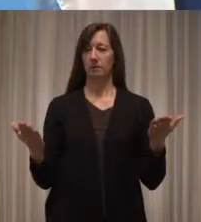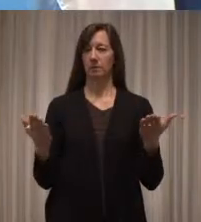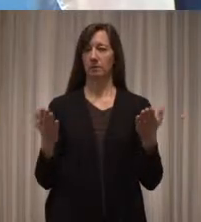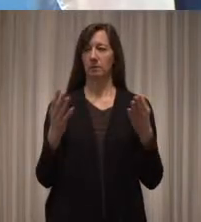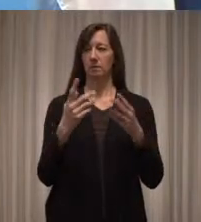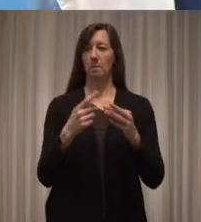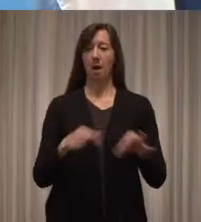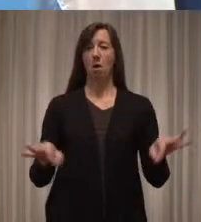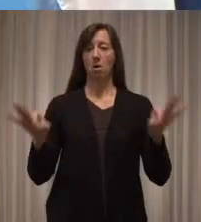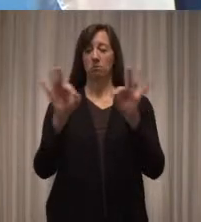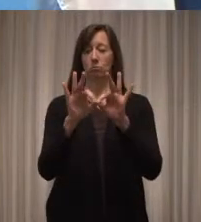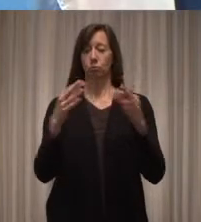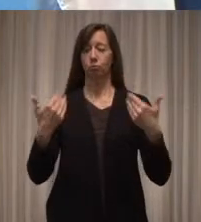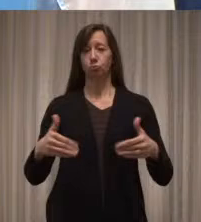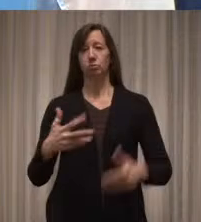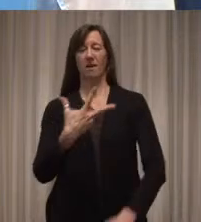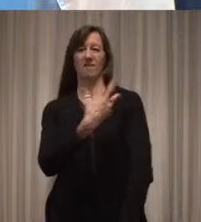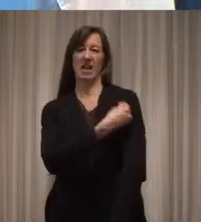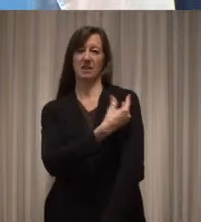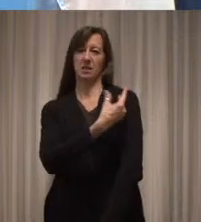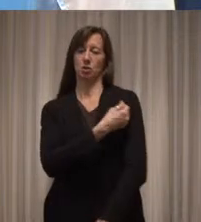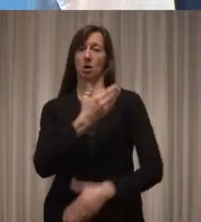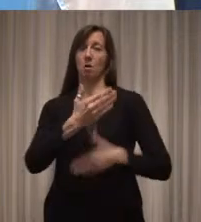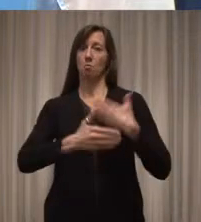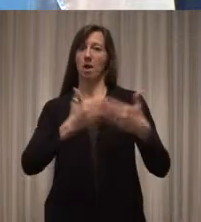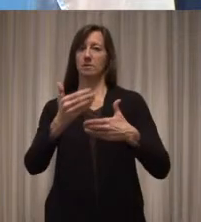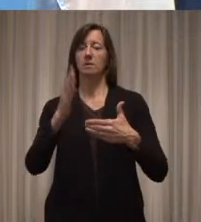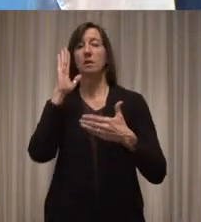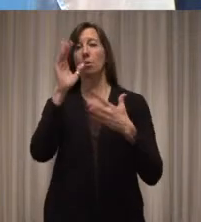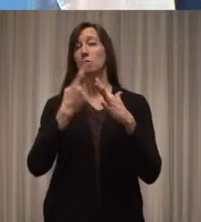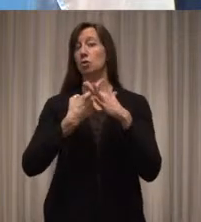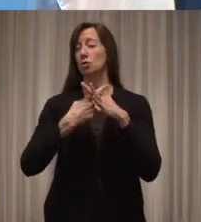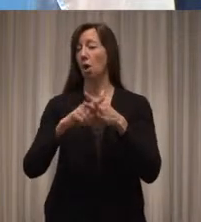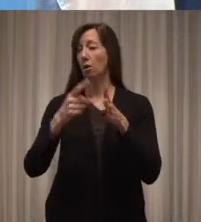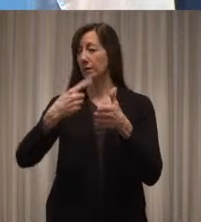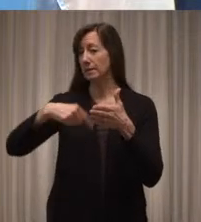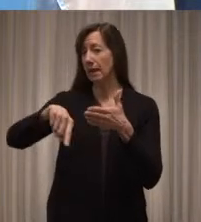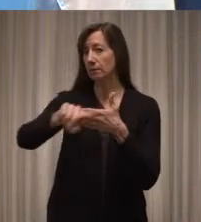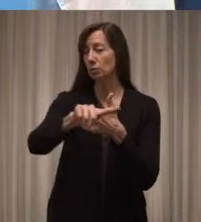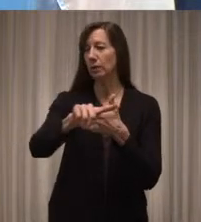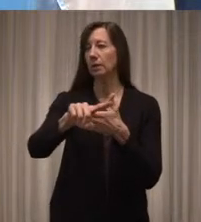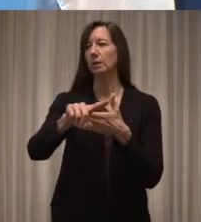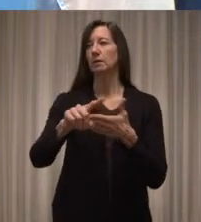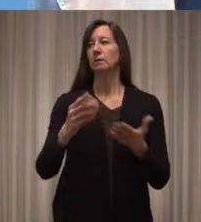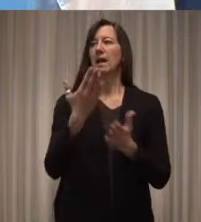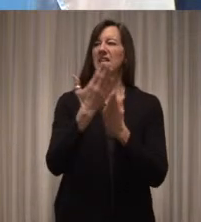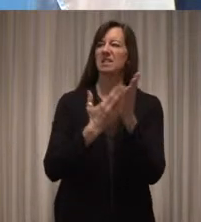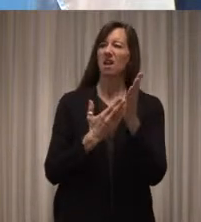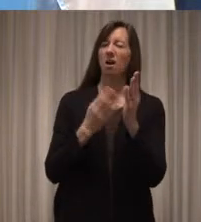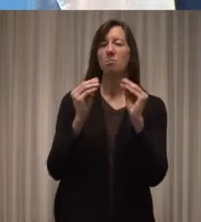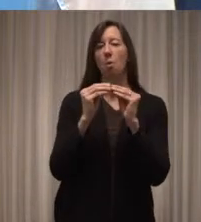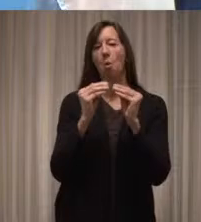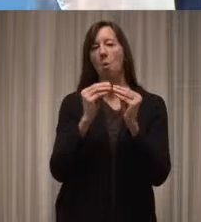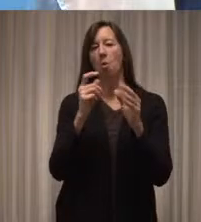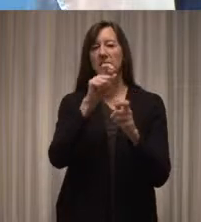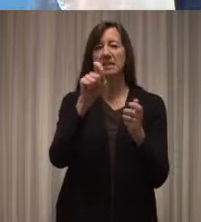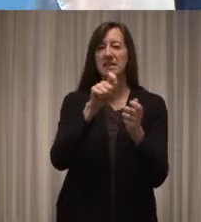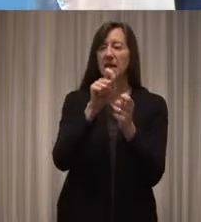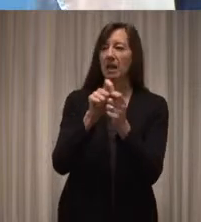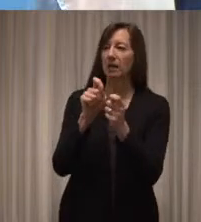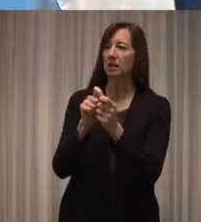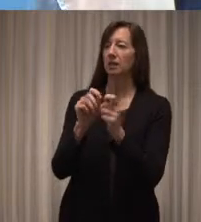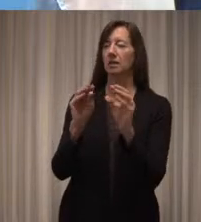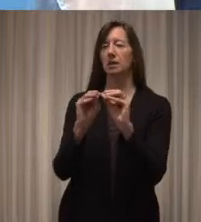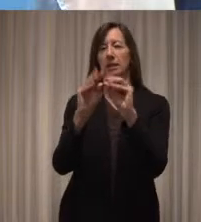process, which will go into effect starting next week. And I think some additional detail and clarity on that